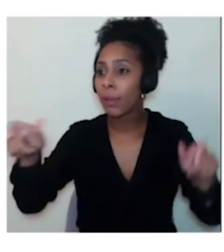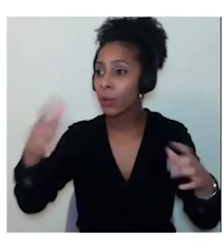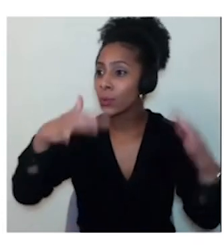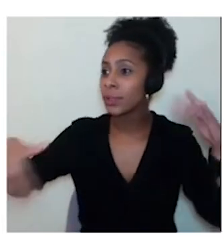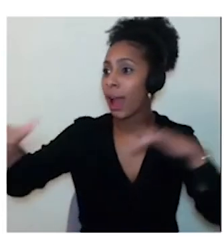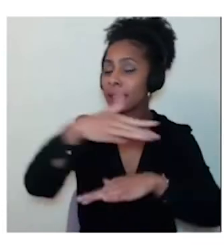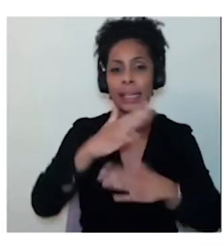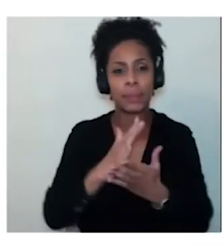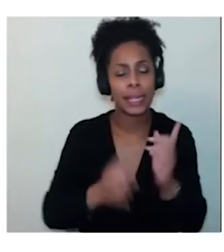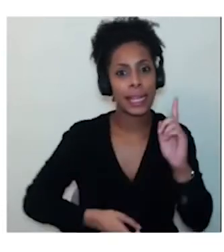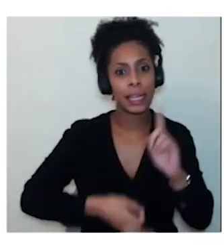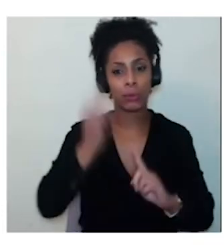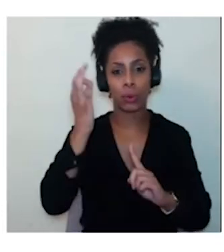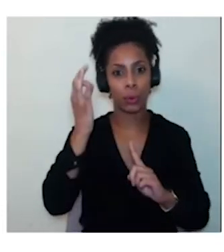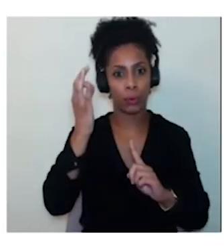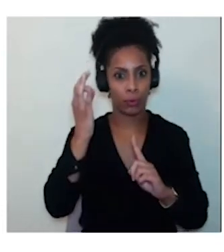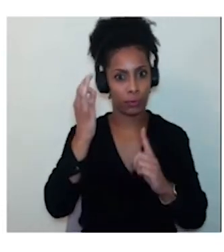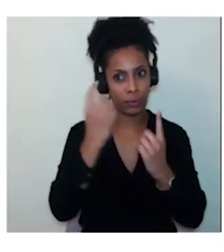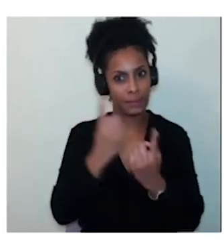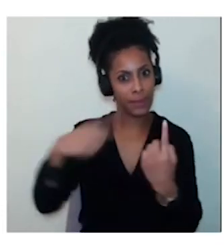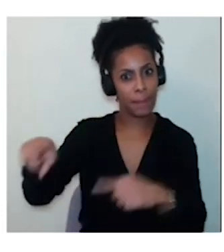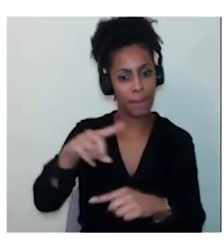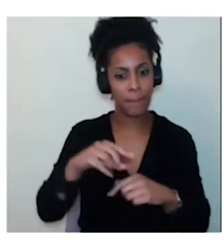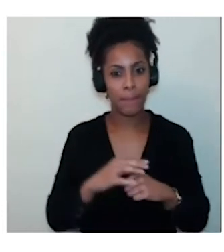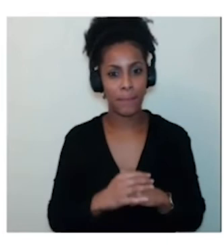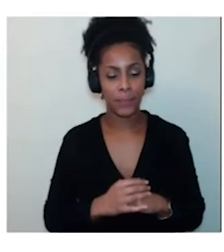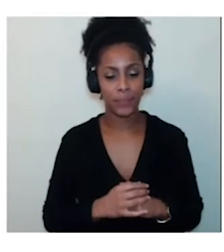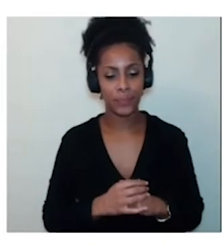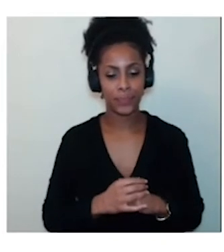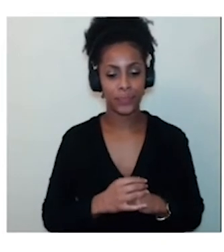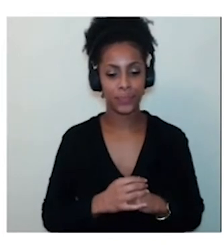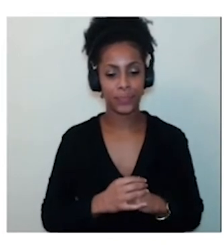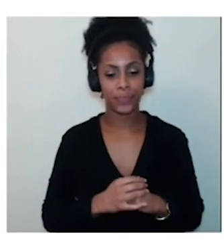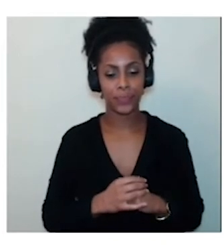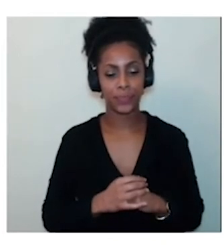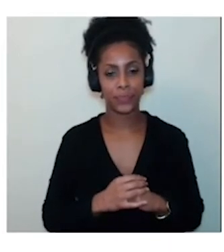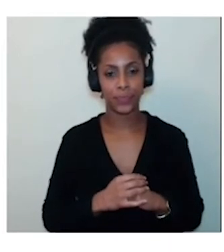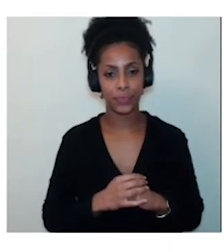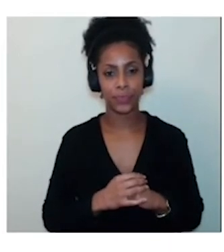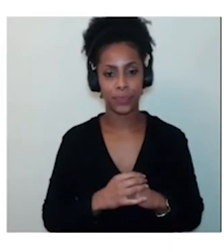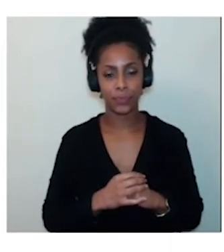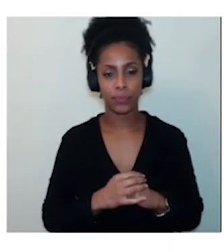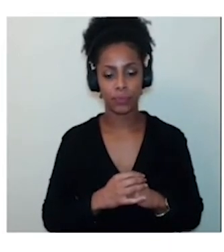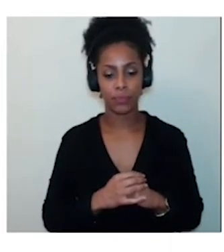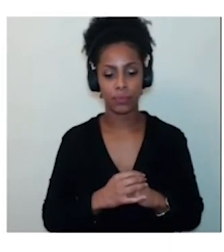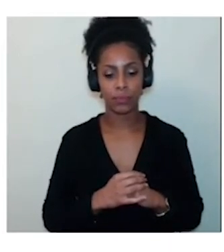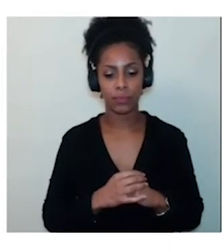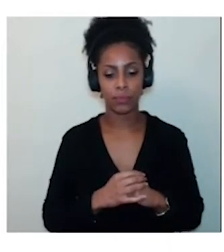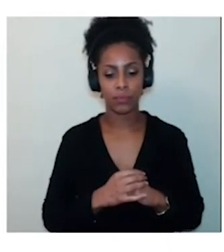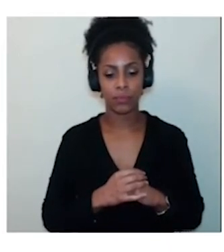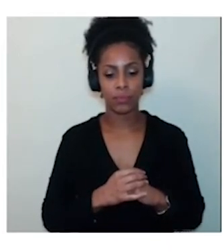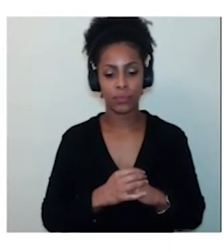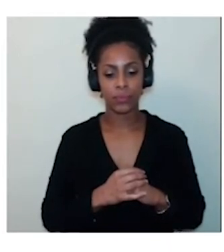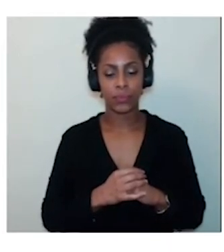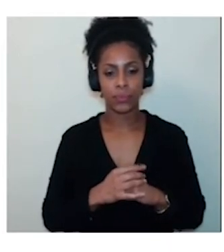Changing demographics also indicate more people requiring assistive support in future, which